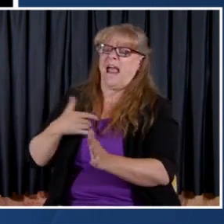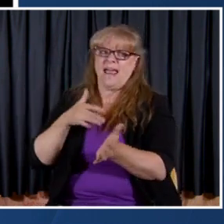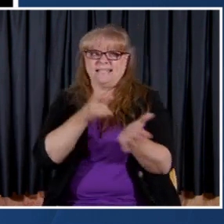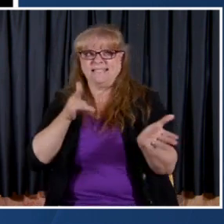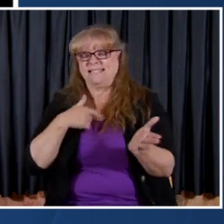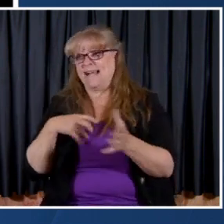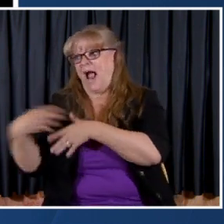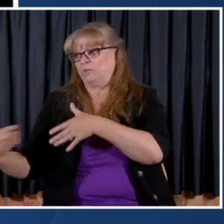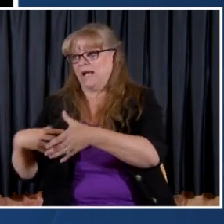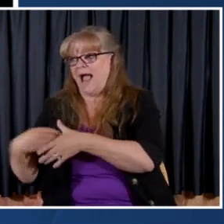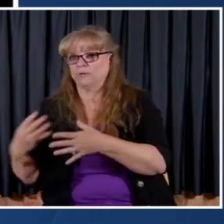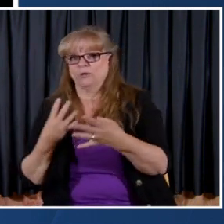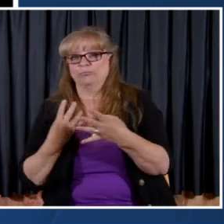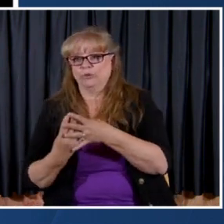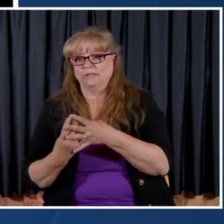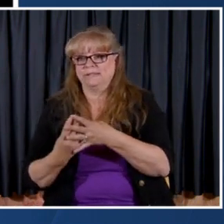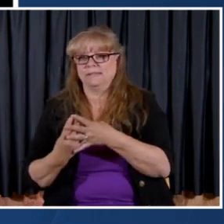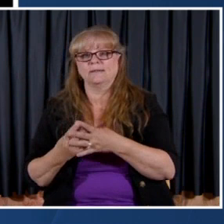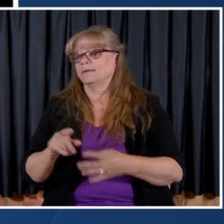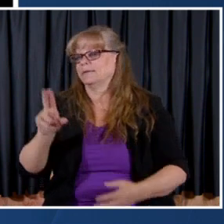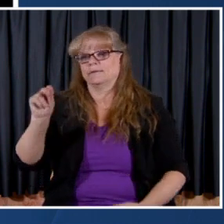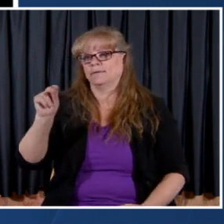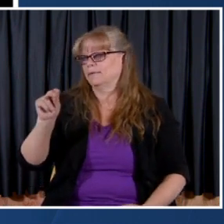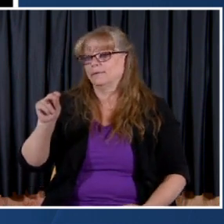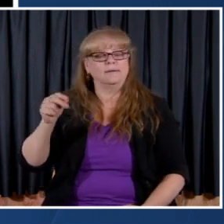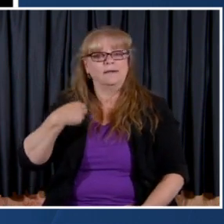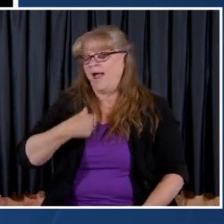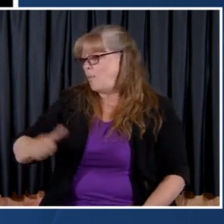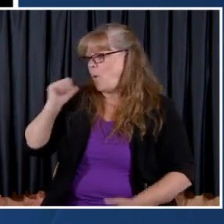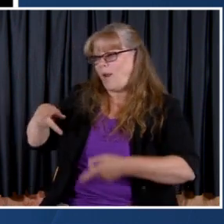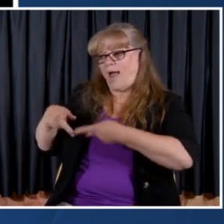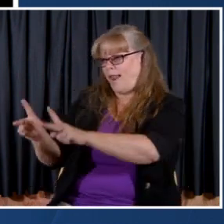Hi, Governor Polis. This is Libby Smith with CBS4.